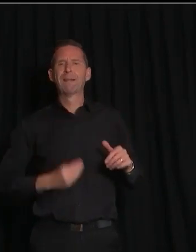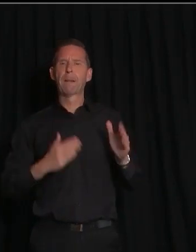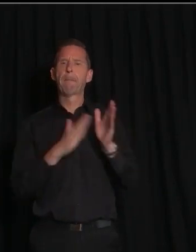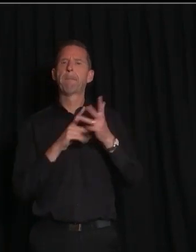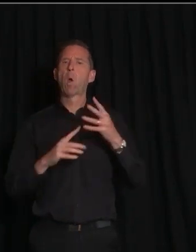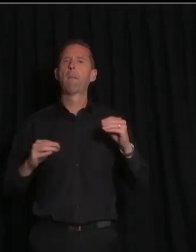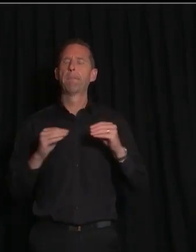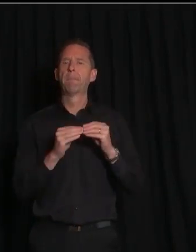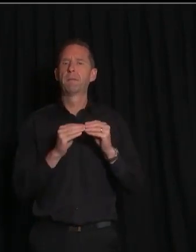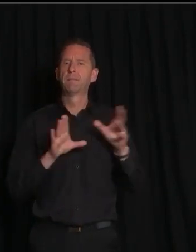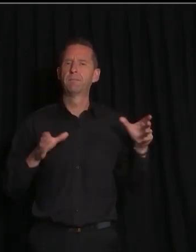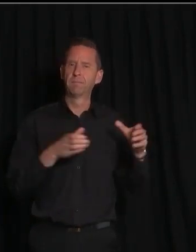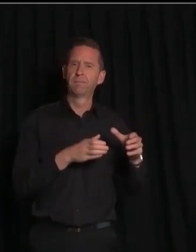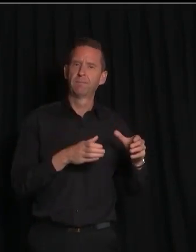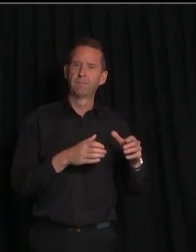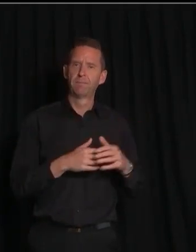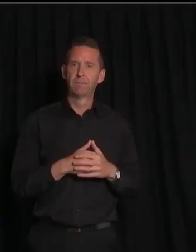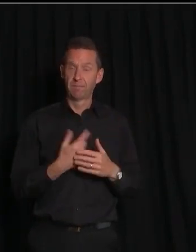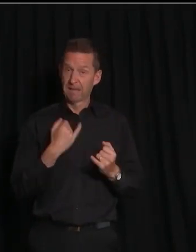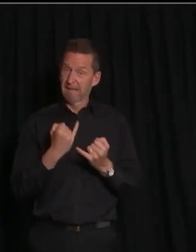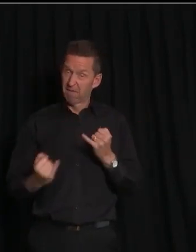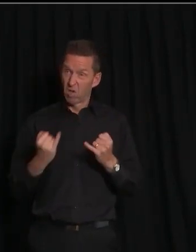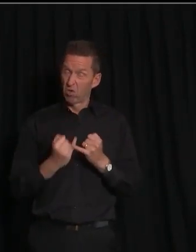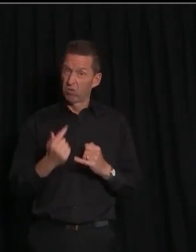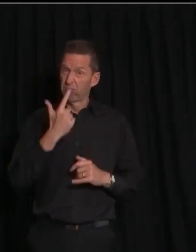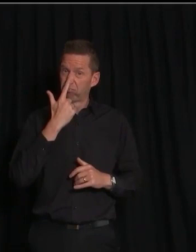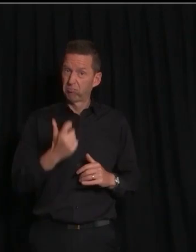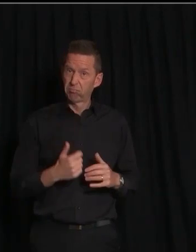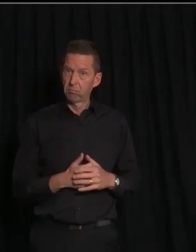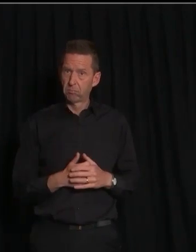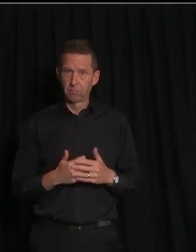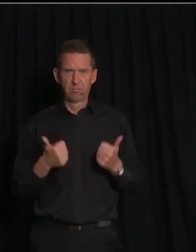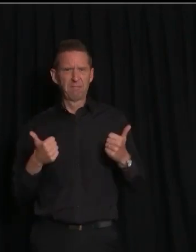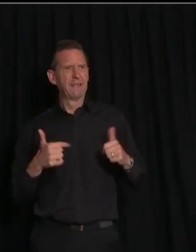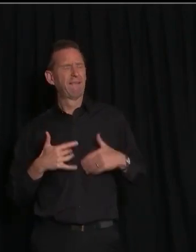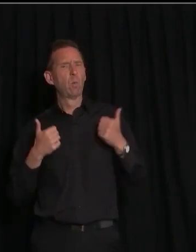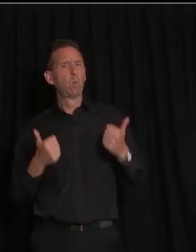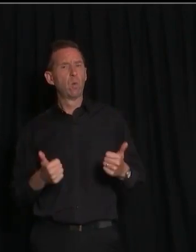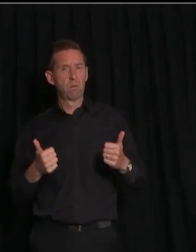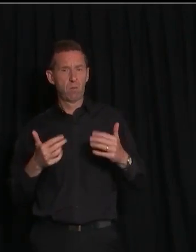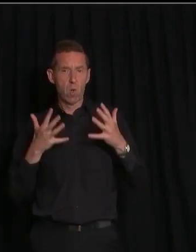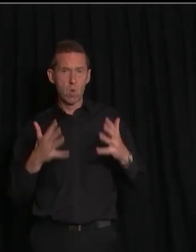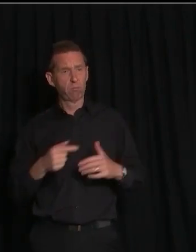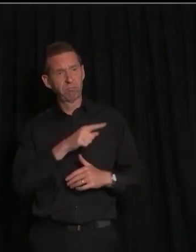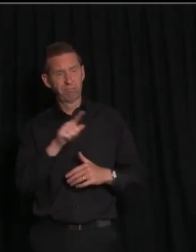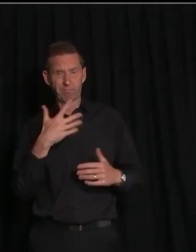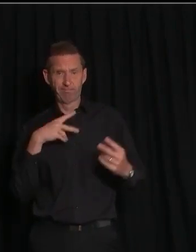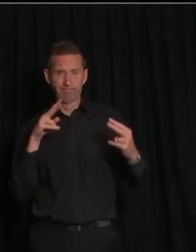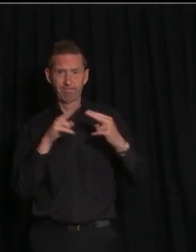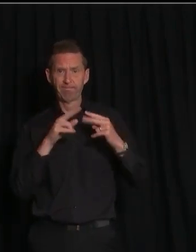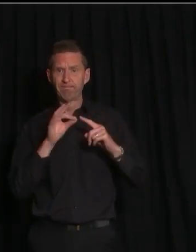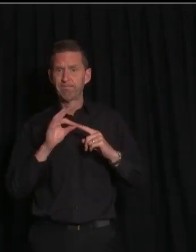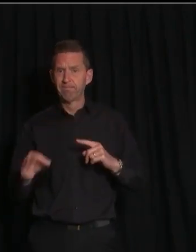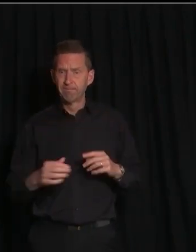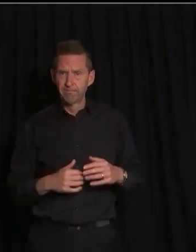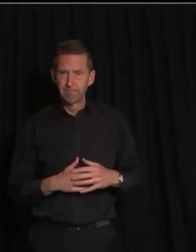which yeah, I've been very fortunate, and it's really good because a lot of them I haven't seen in a while, in a